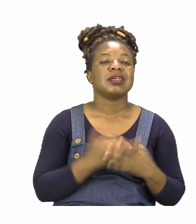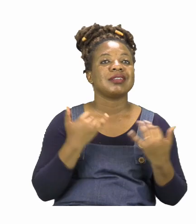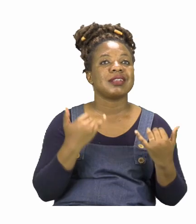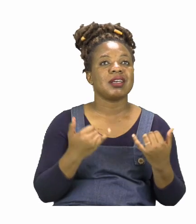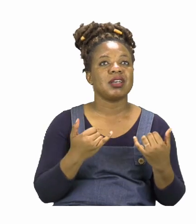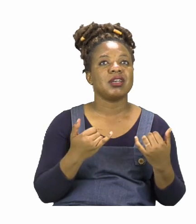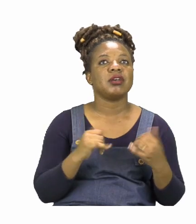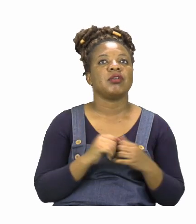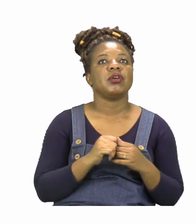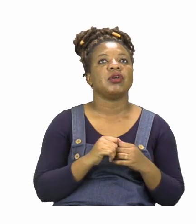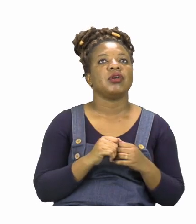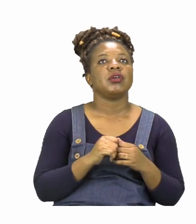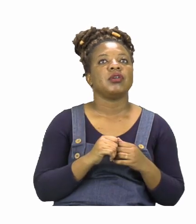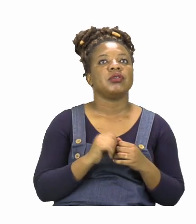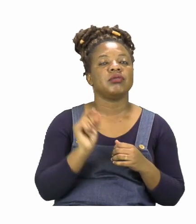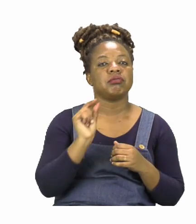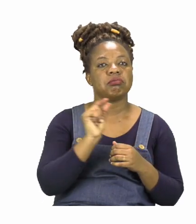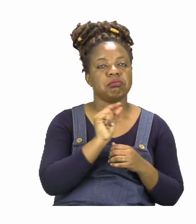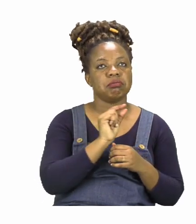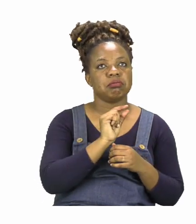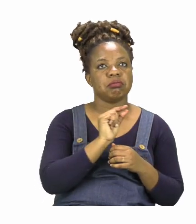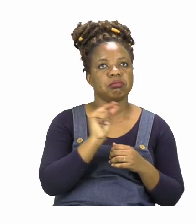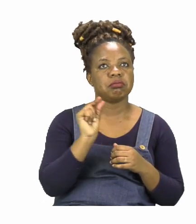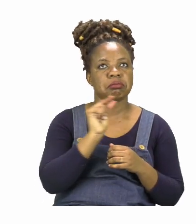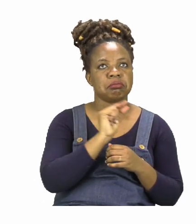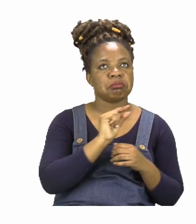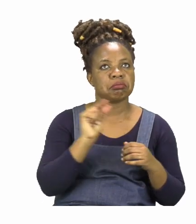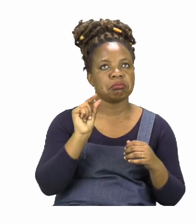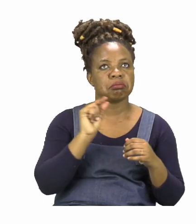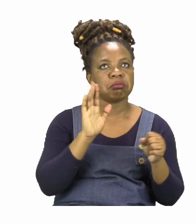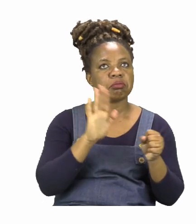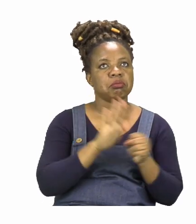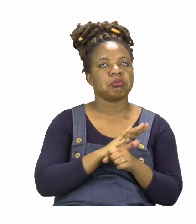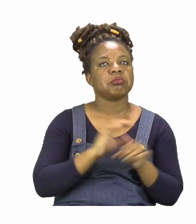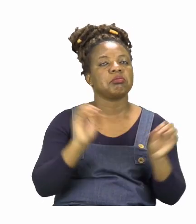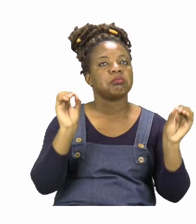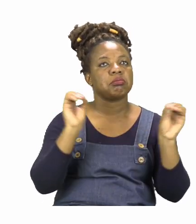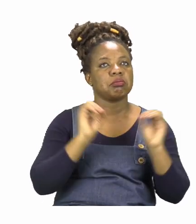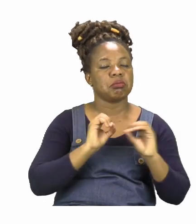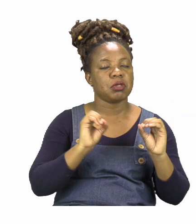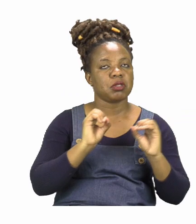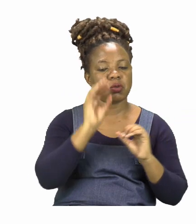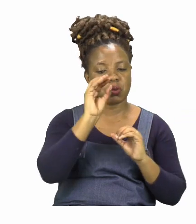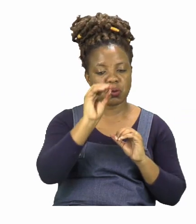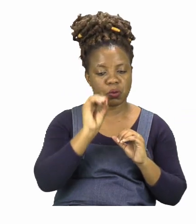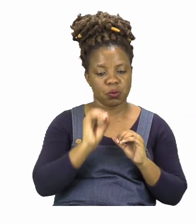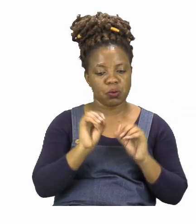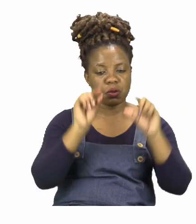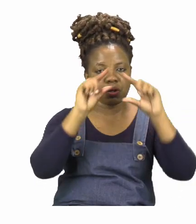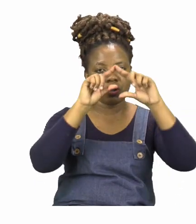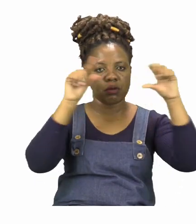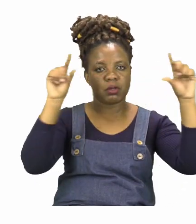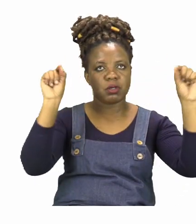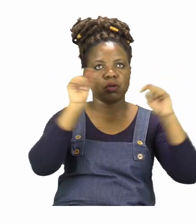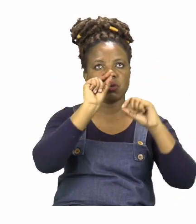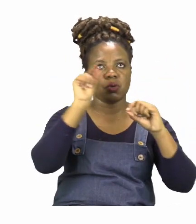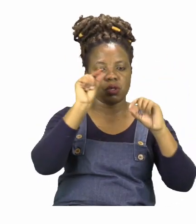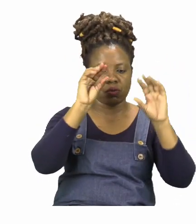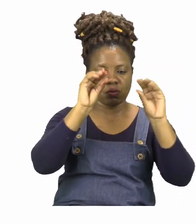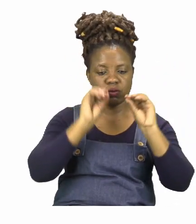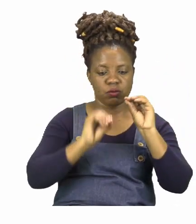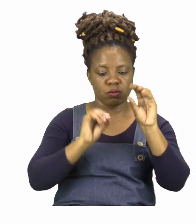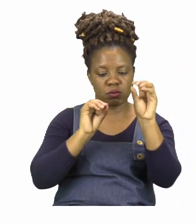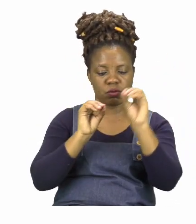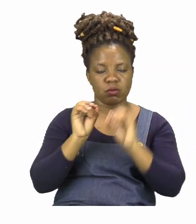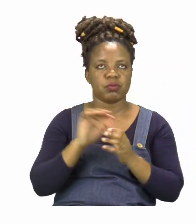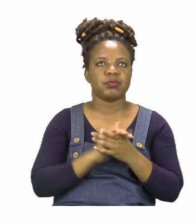with the simple present tense of the verbs in the word box below. So before we do that, let's read the words in the word